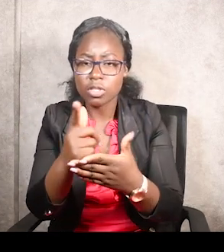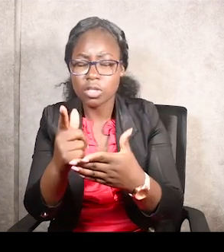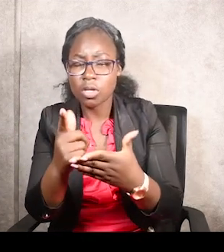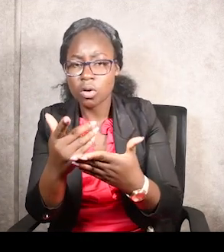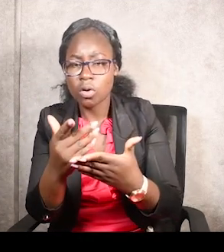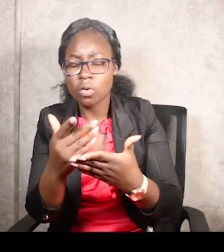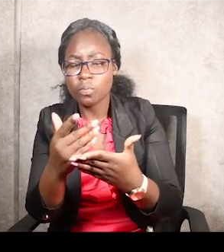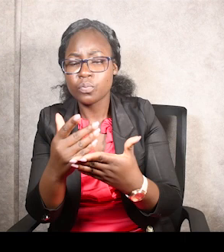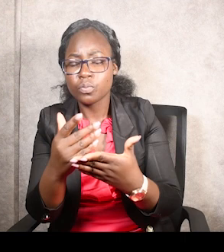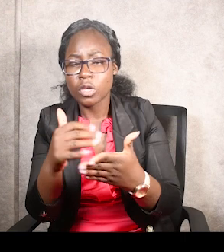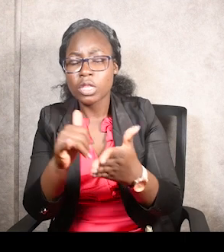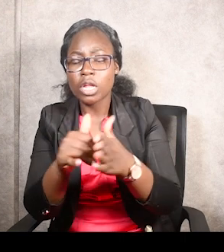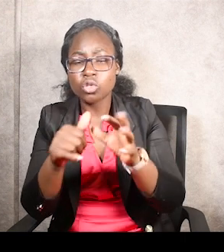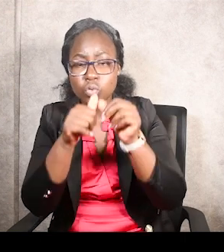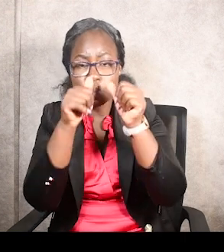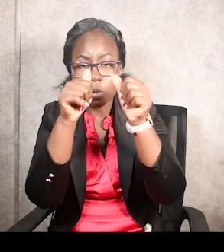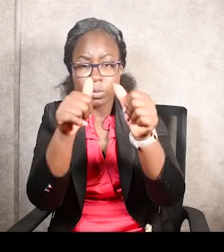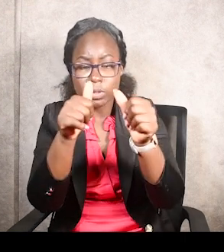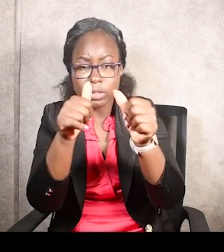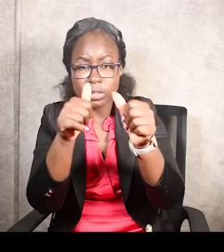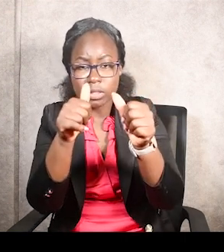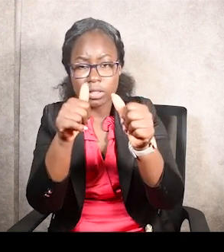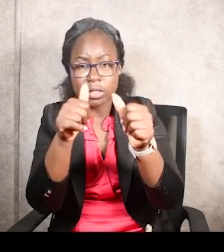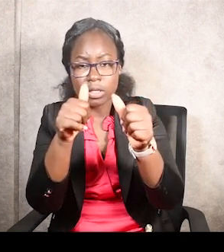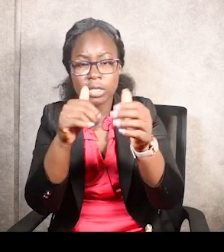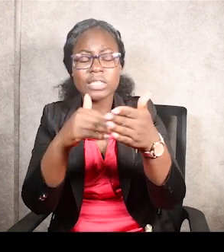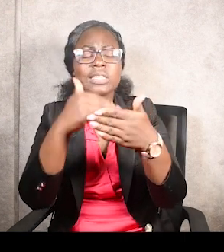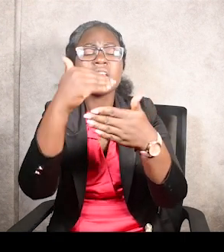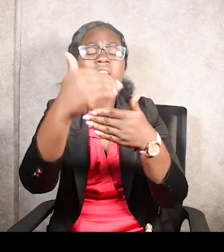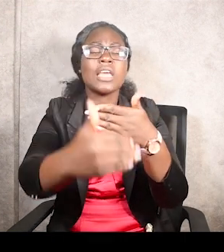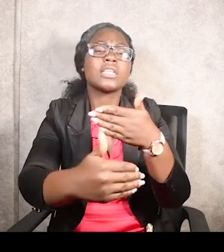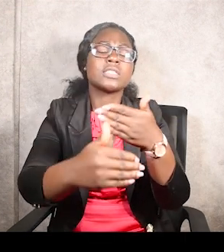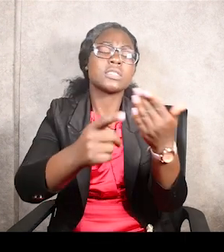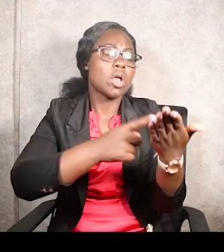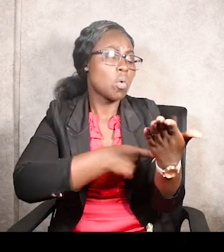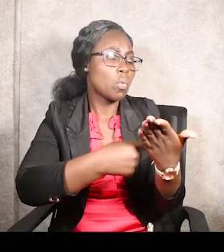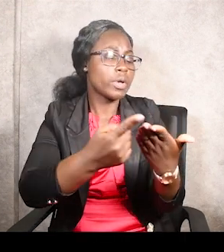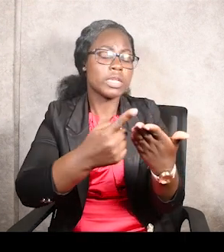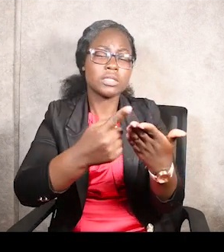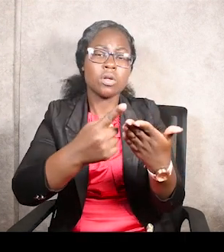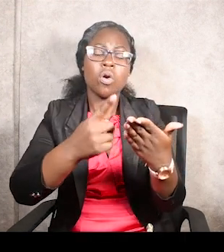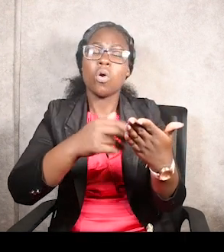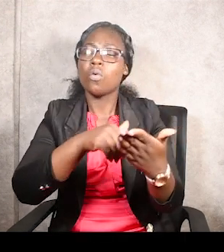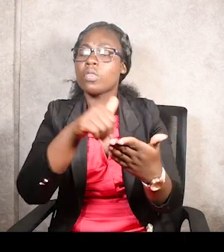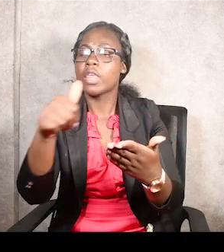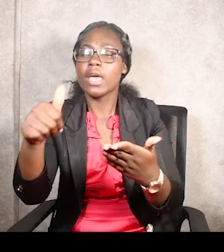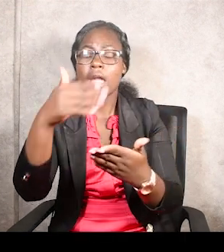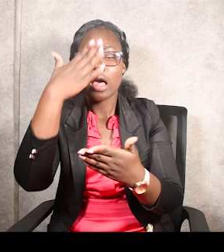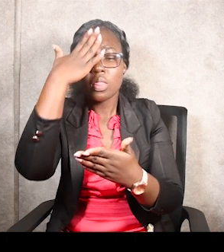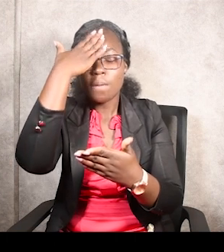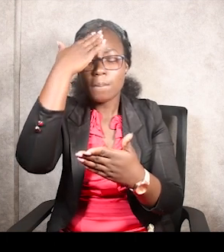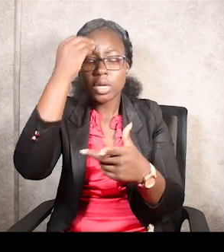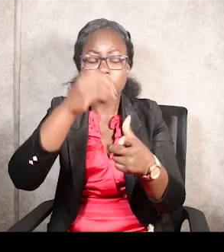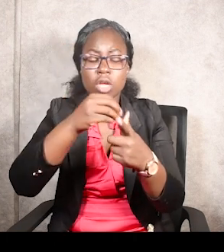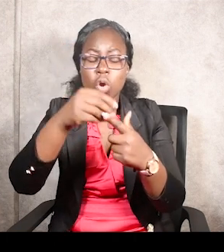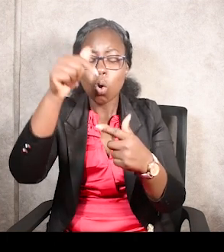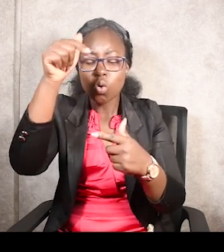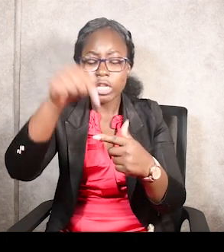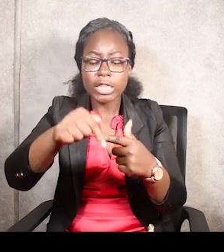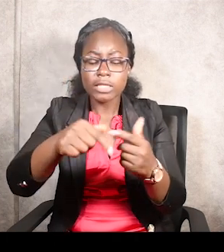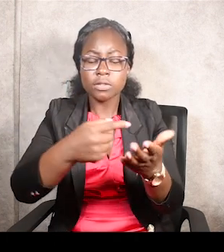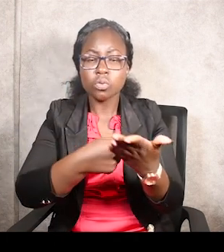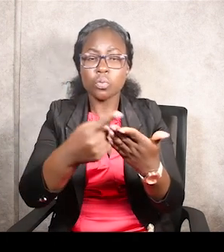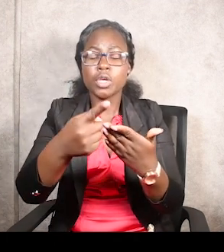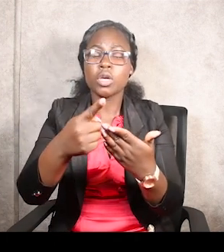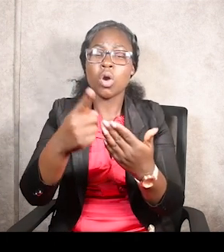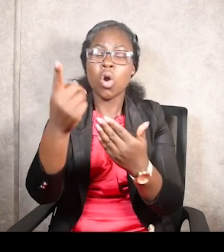video or image, the content that you will post, it is next week on another Monday, or this